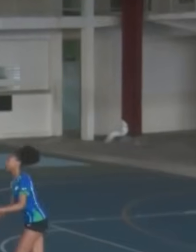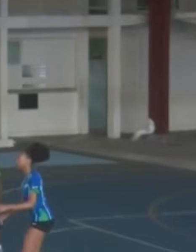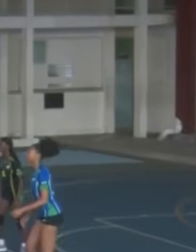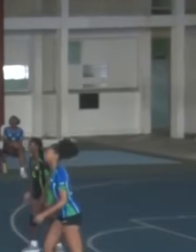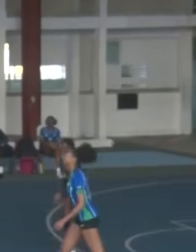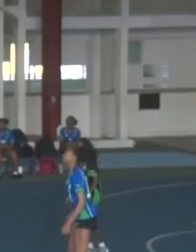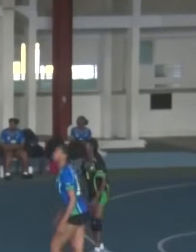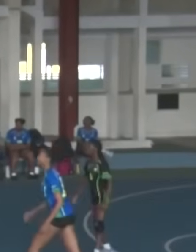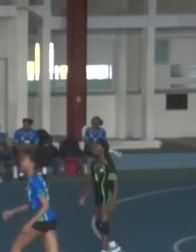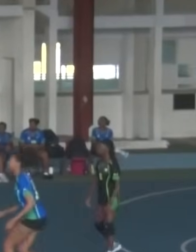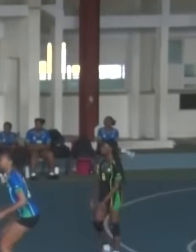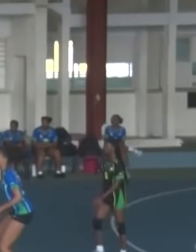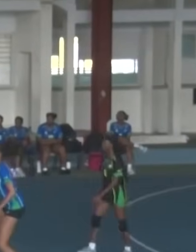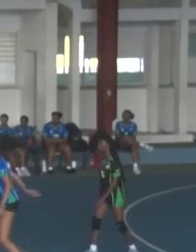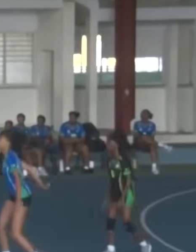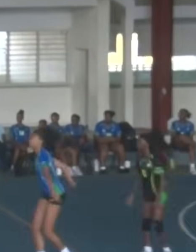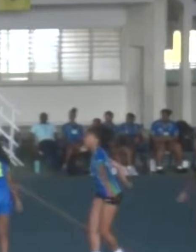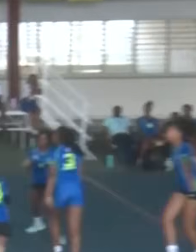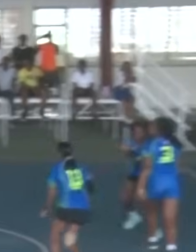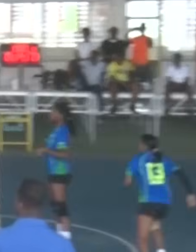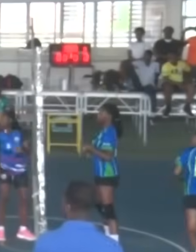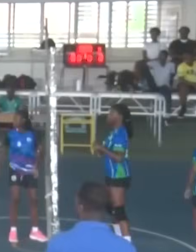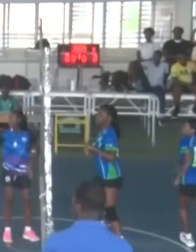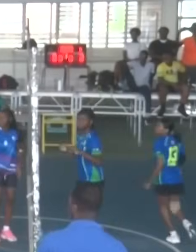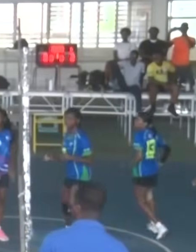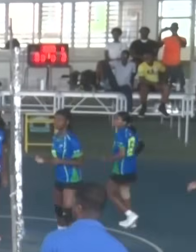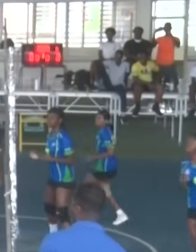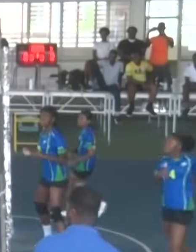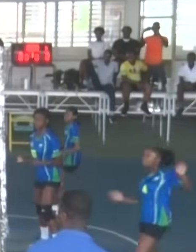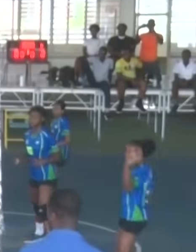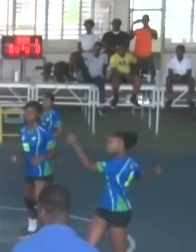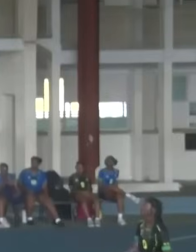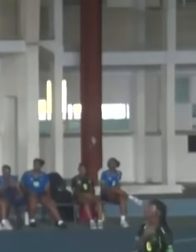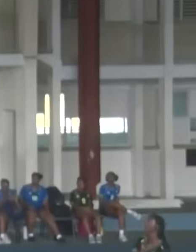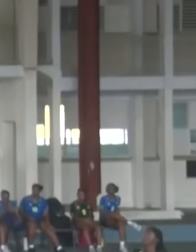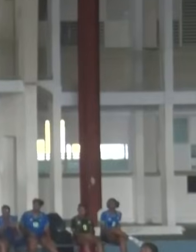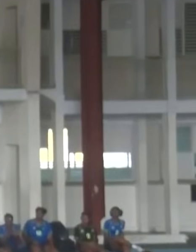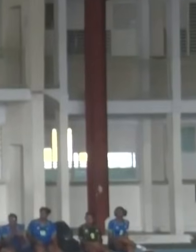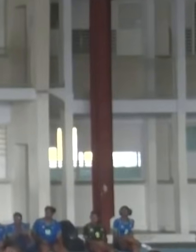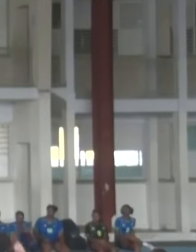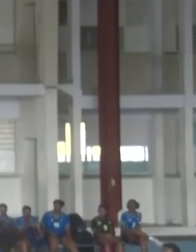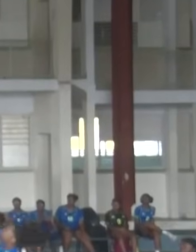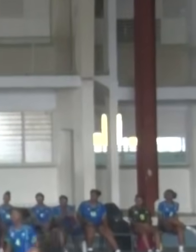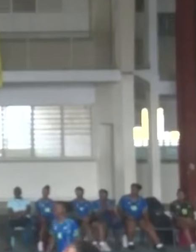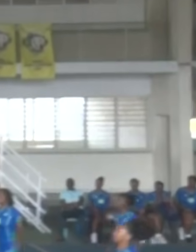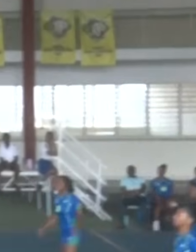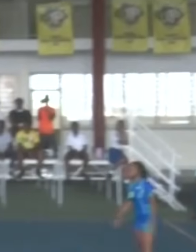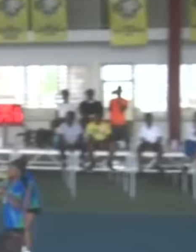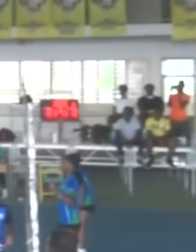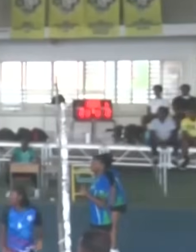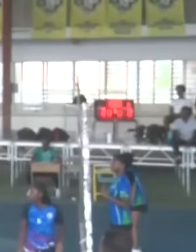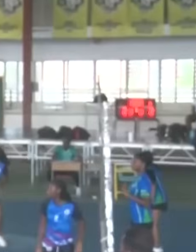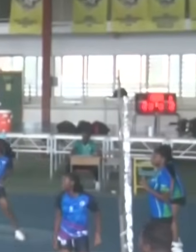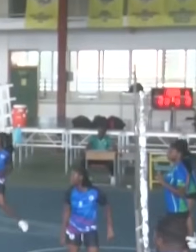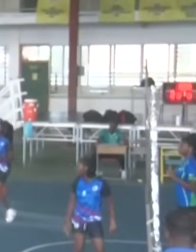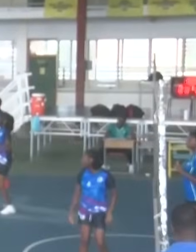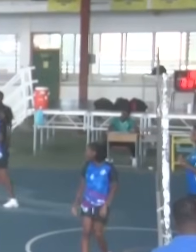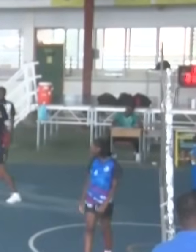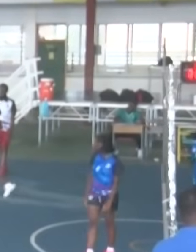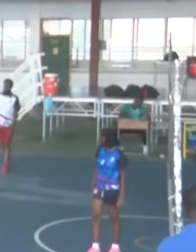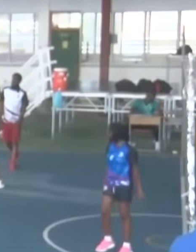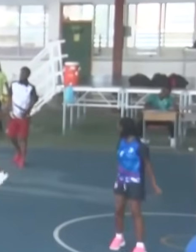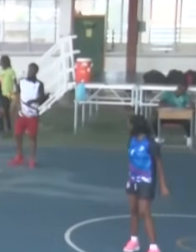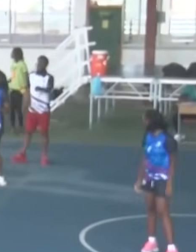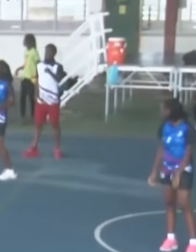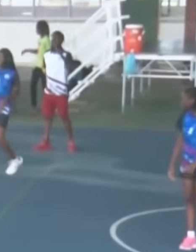the scorers table busy. Rhea Archer credited with that point. Sienna Hall on the edge, proving effective as